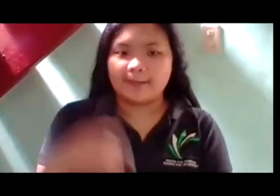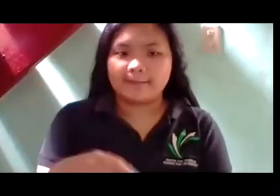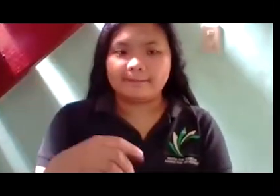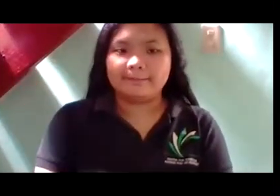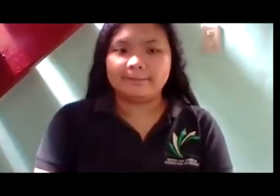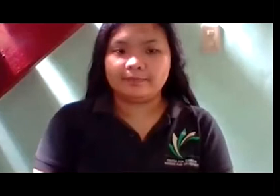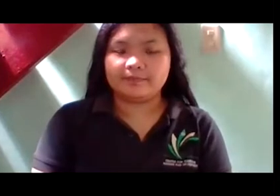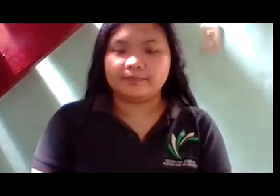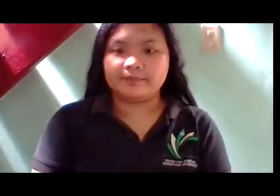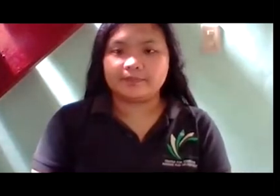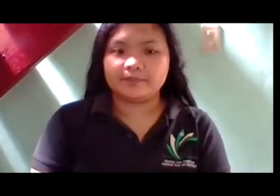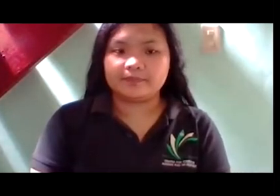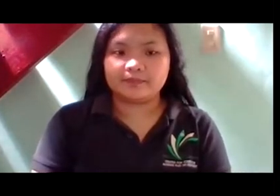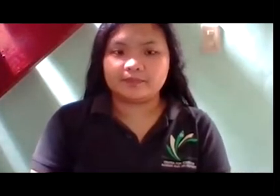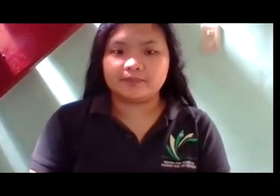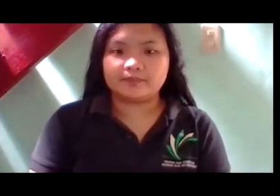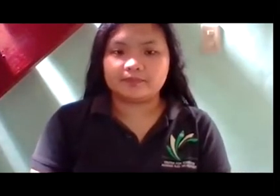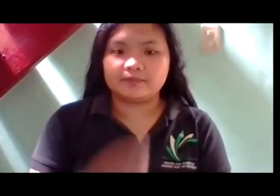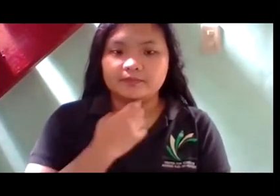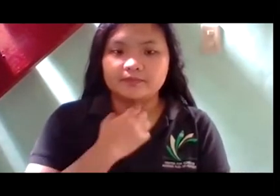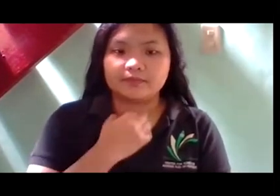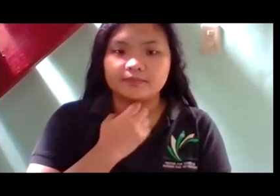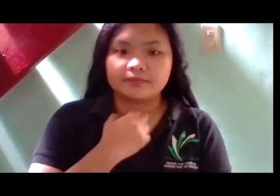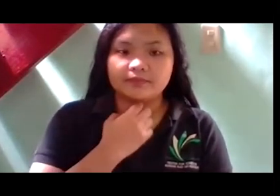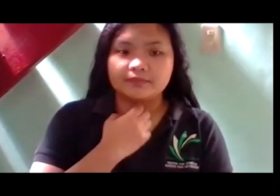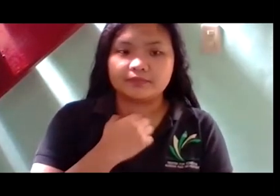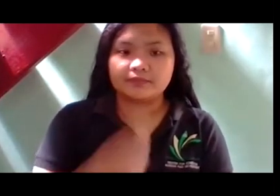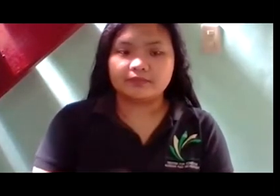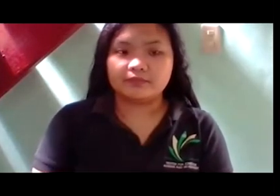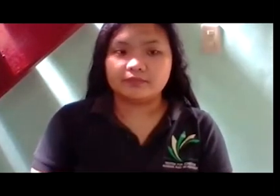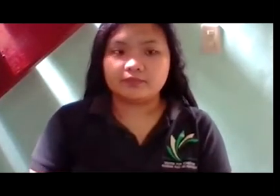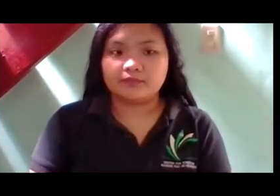How many members does your family have? Okay.